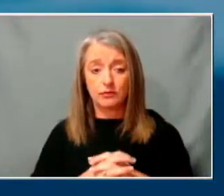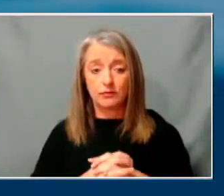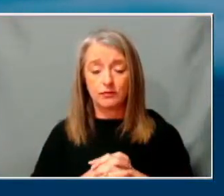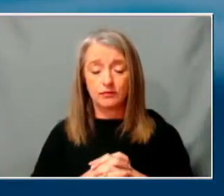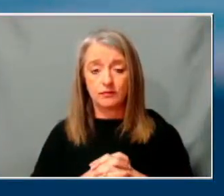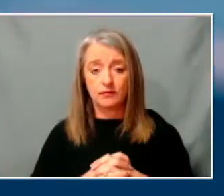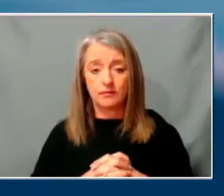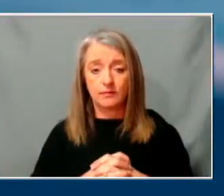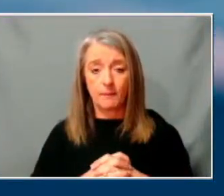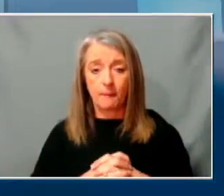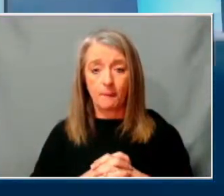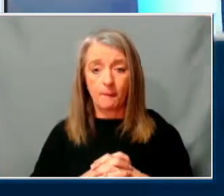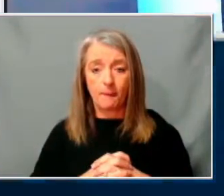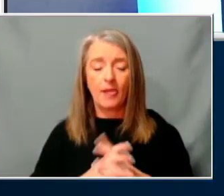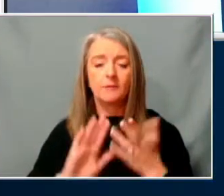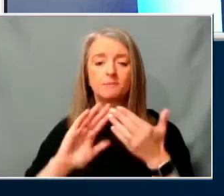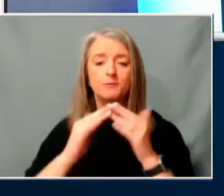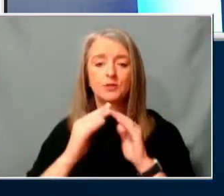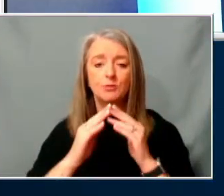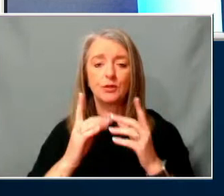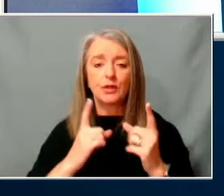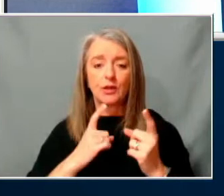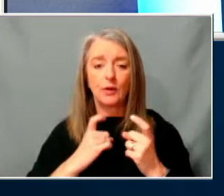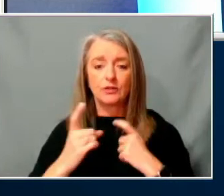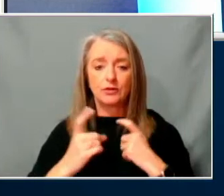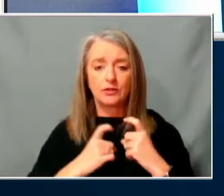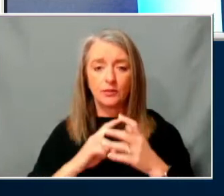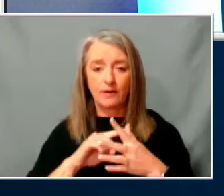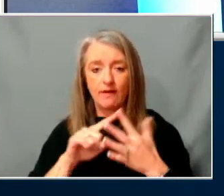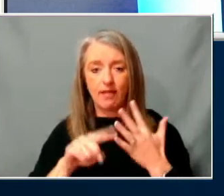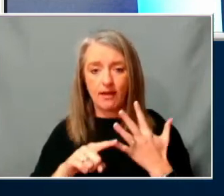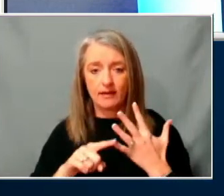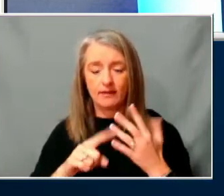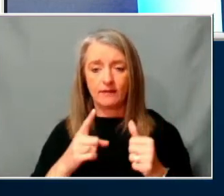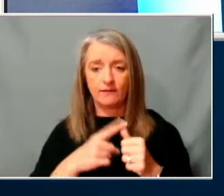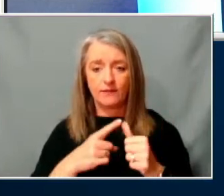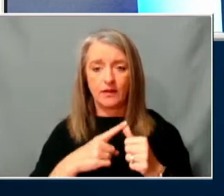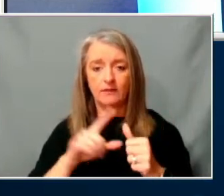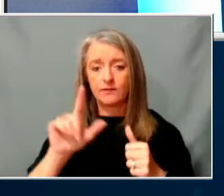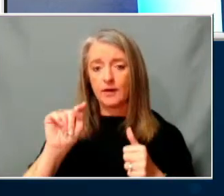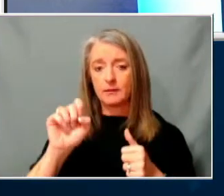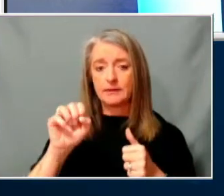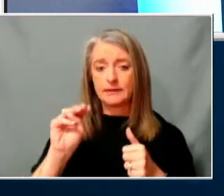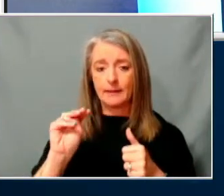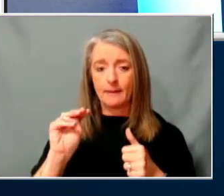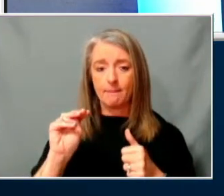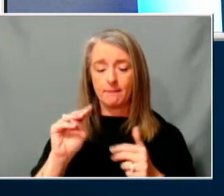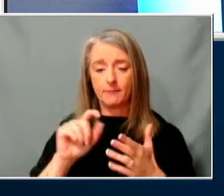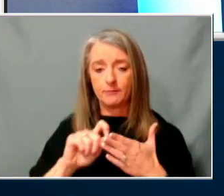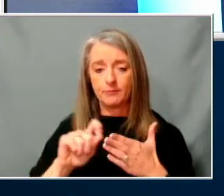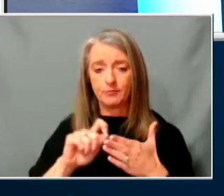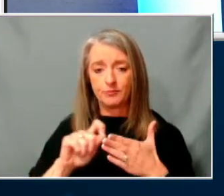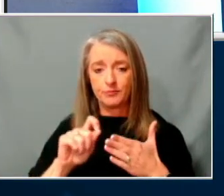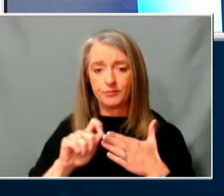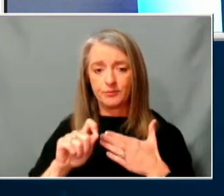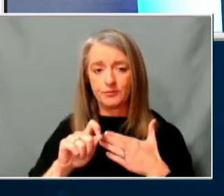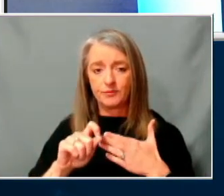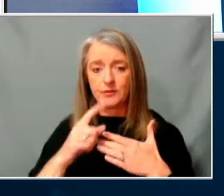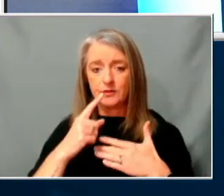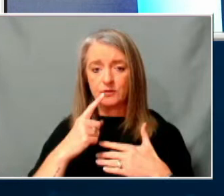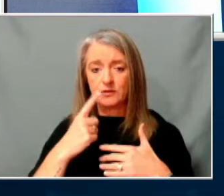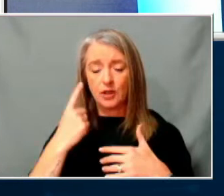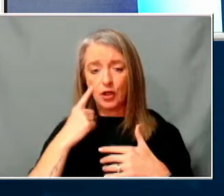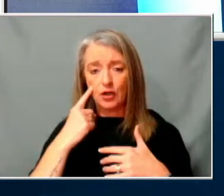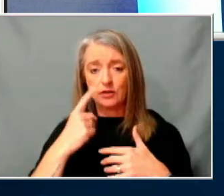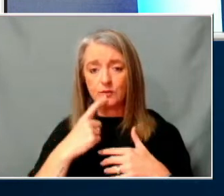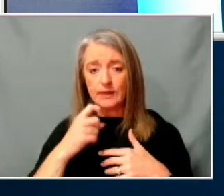All right, let's get to those community questions because we have a lot of them. First one is from Tom. Tom writes that he's read how stem cells help with cancer,